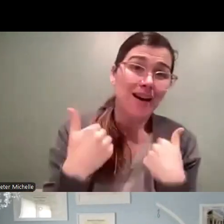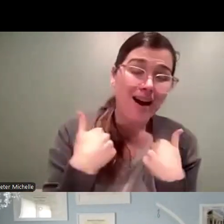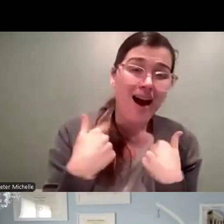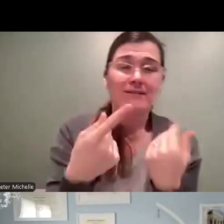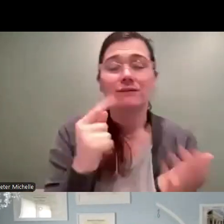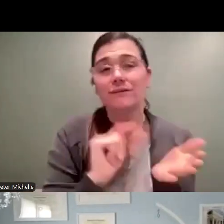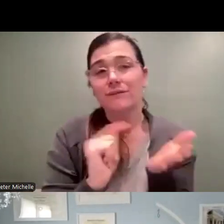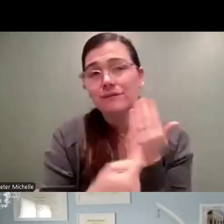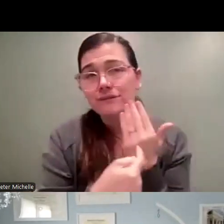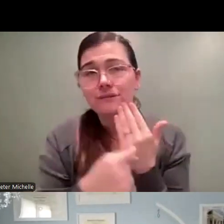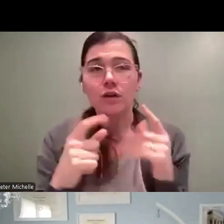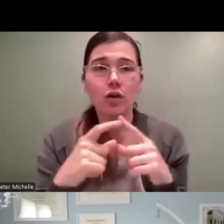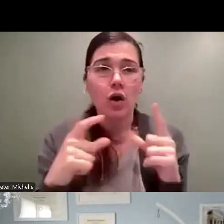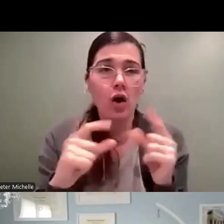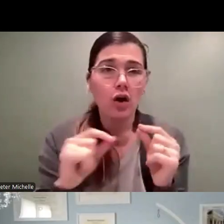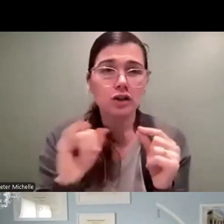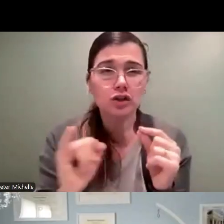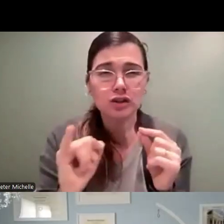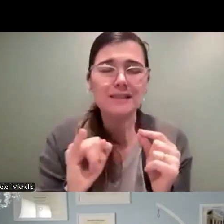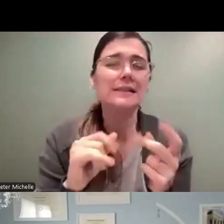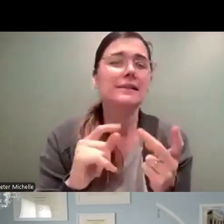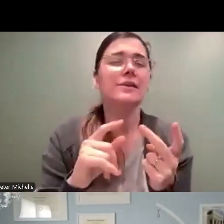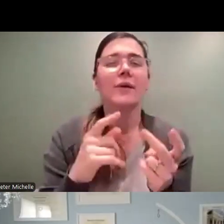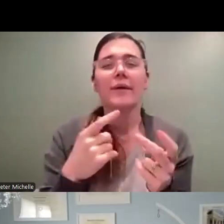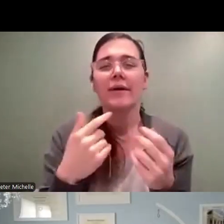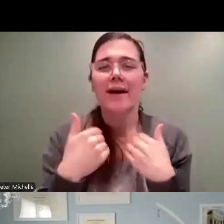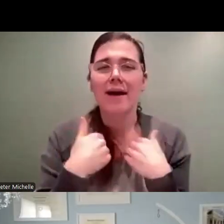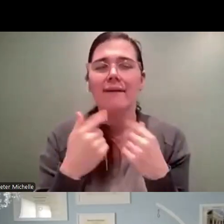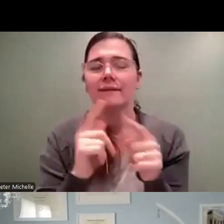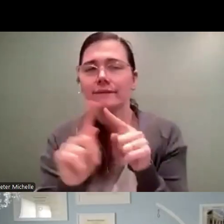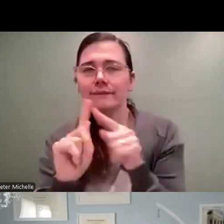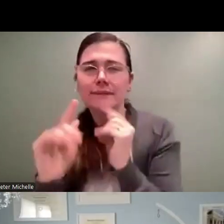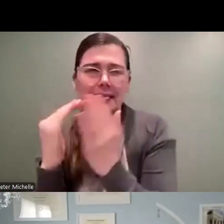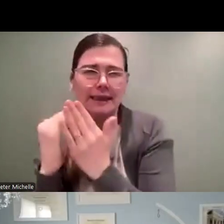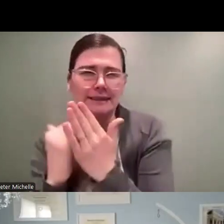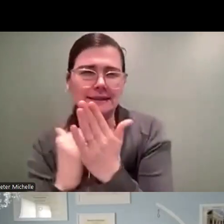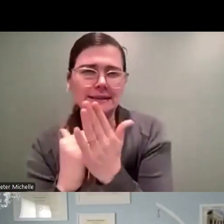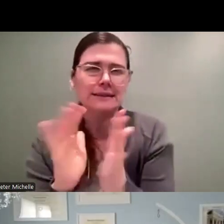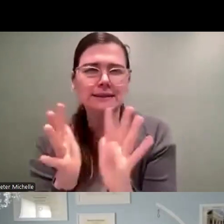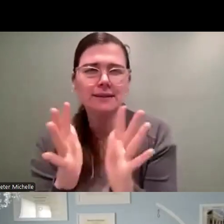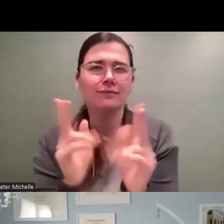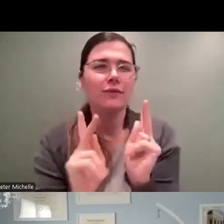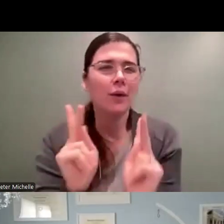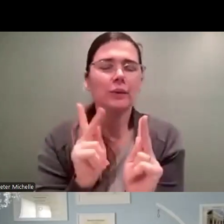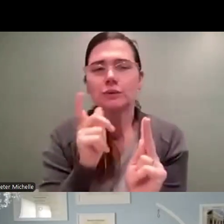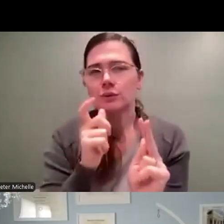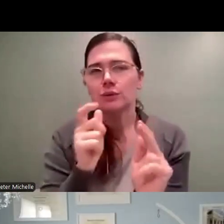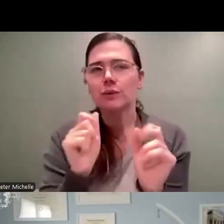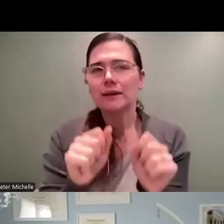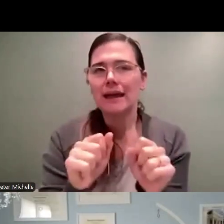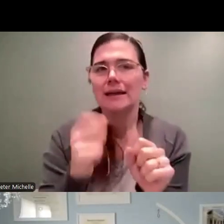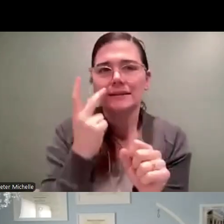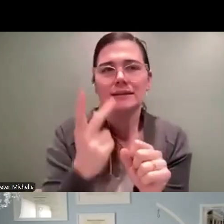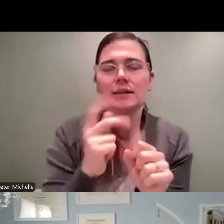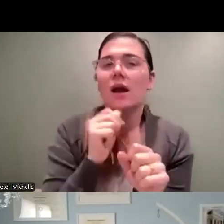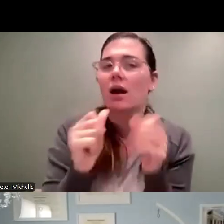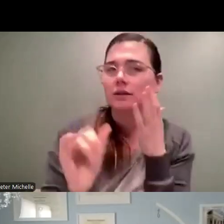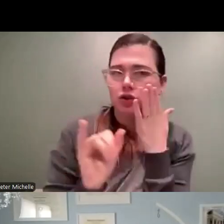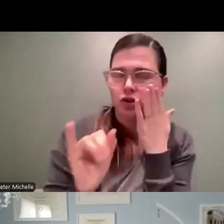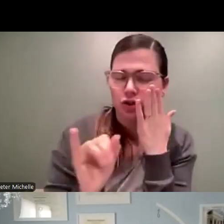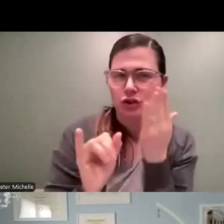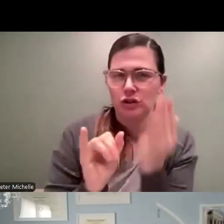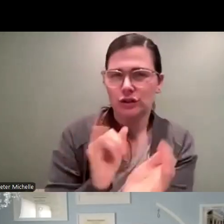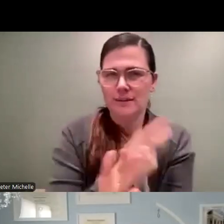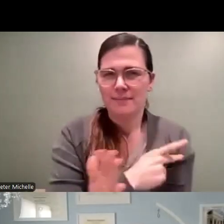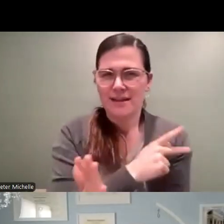card. Otherwise, there are sort of safety net lists of folks who are able to see uninsured patients and,